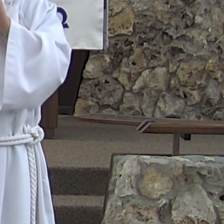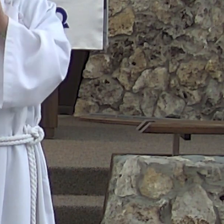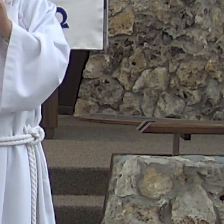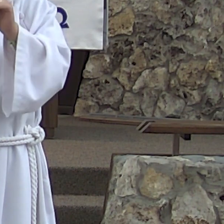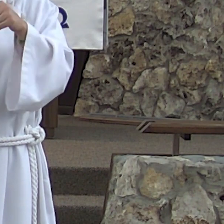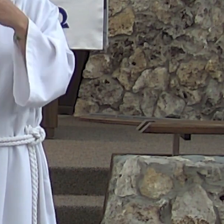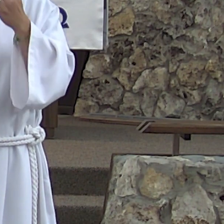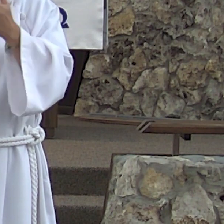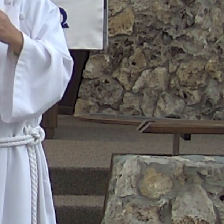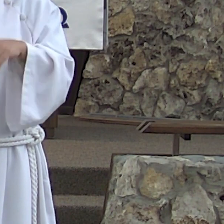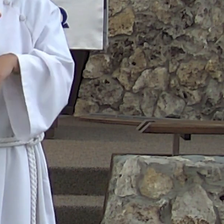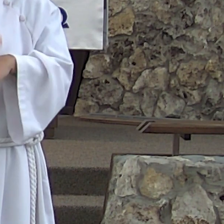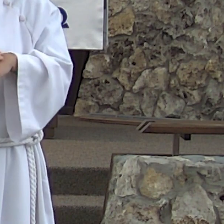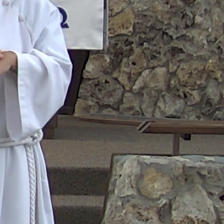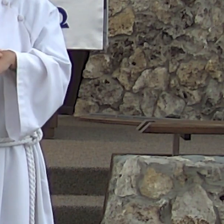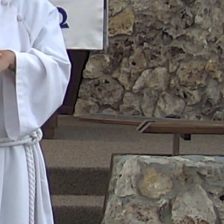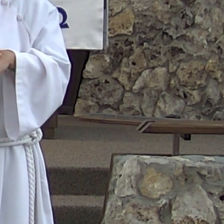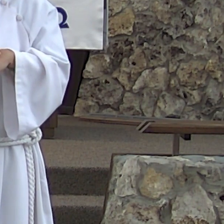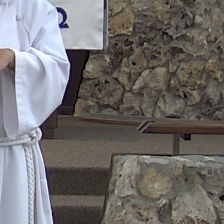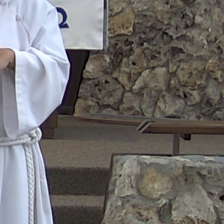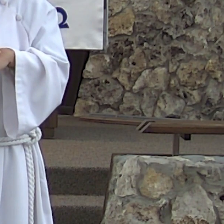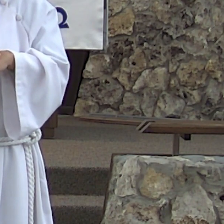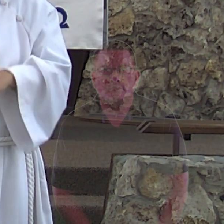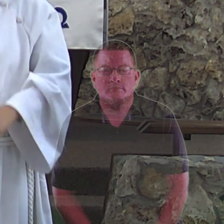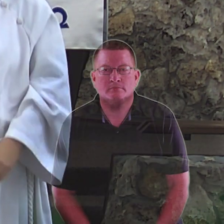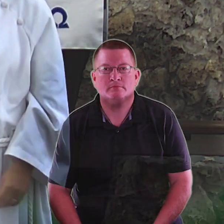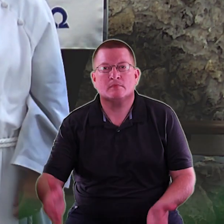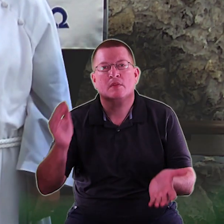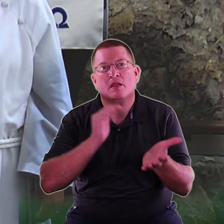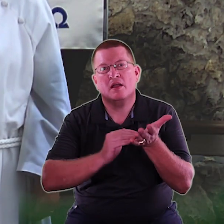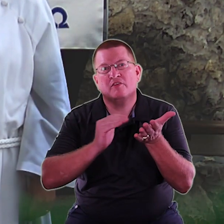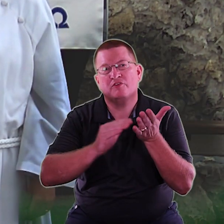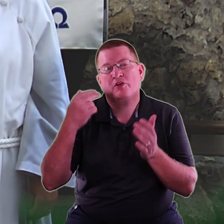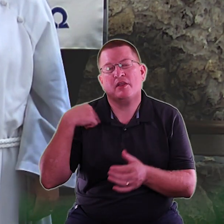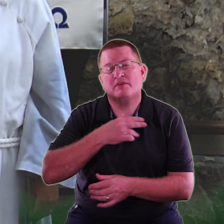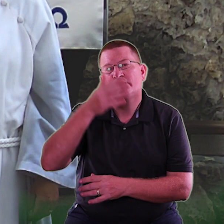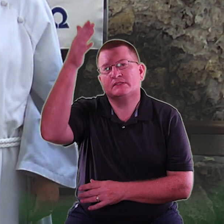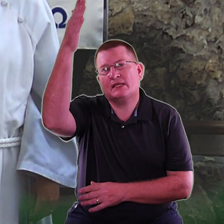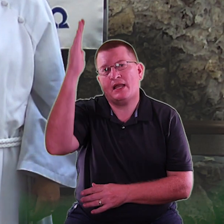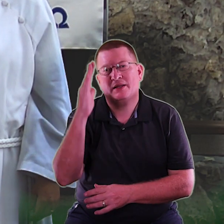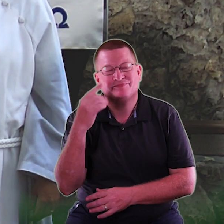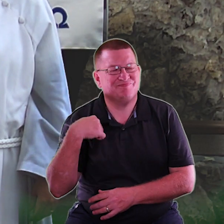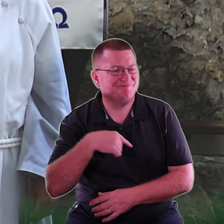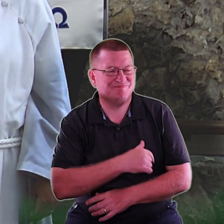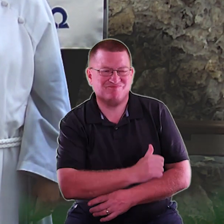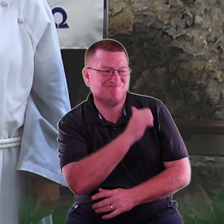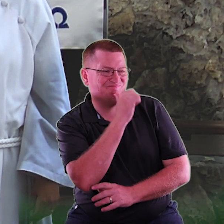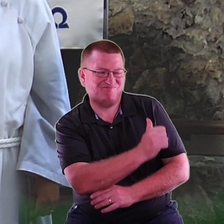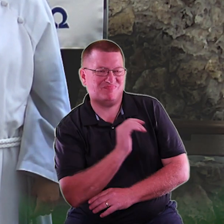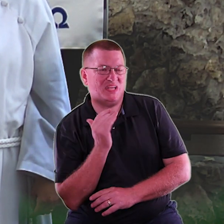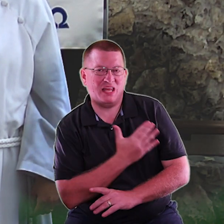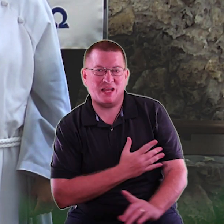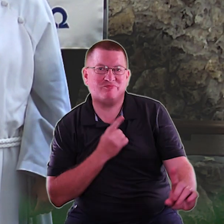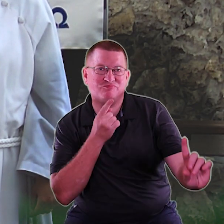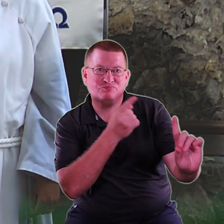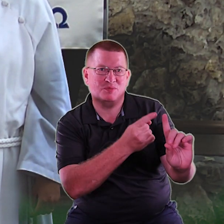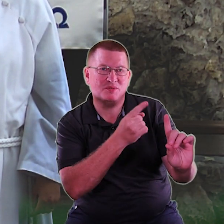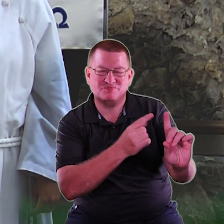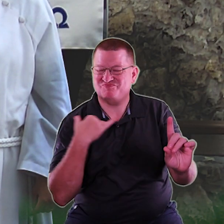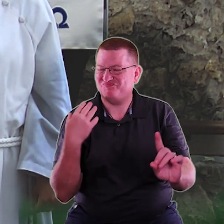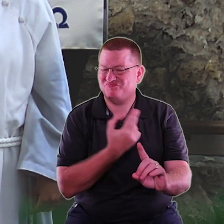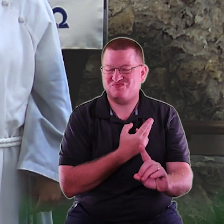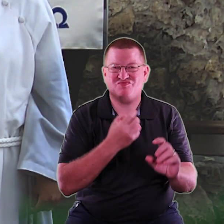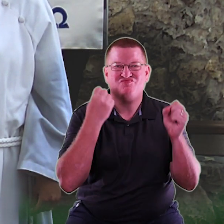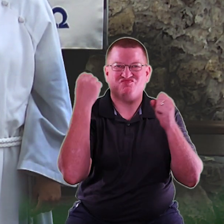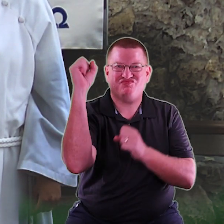and make disciples of all nations. Forgive us, O God. We have denied our purpose. We have abused